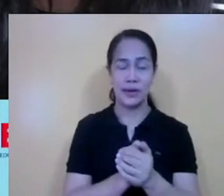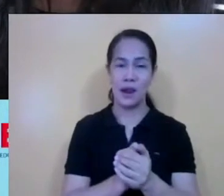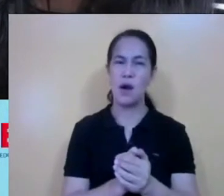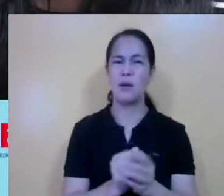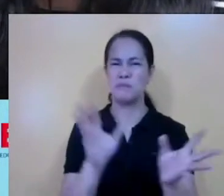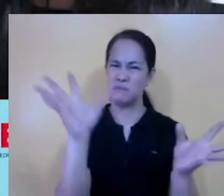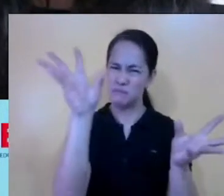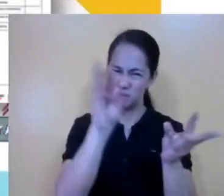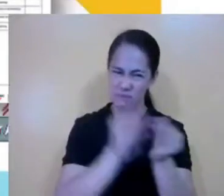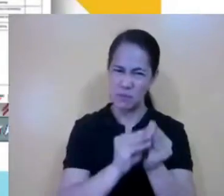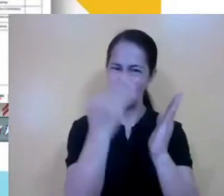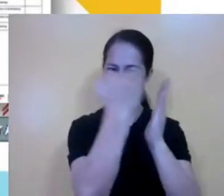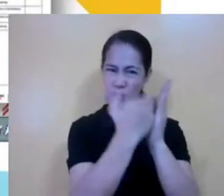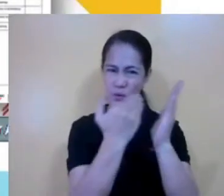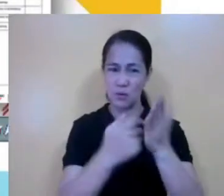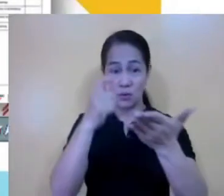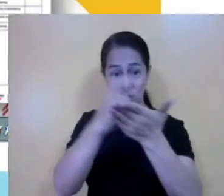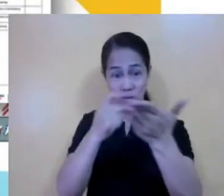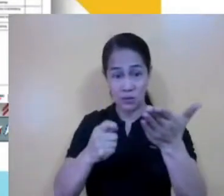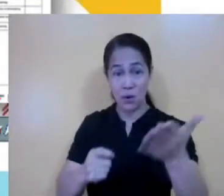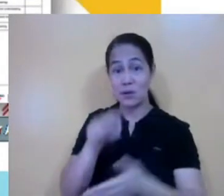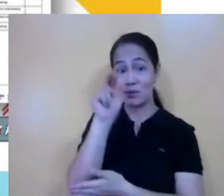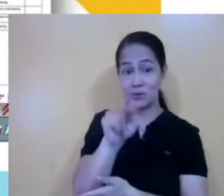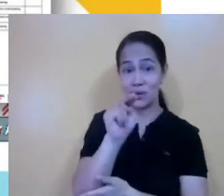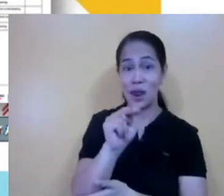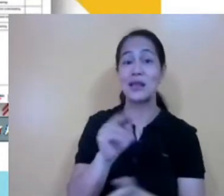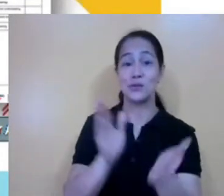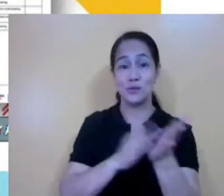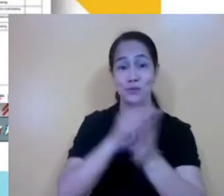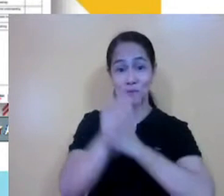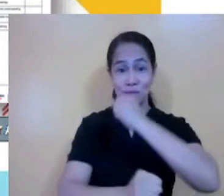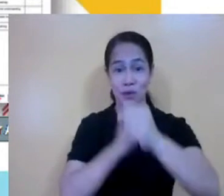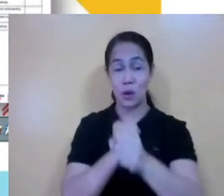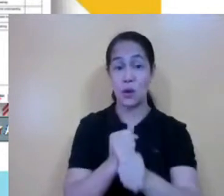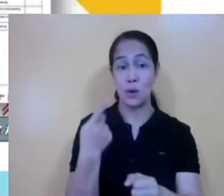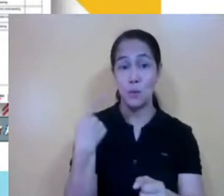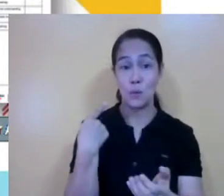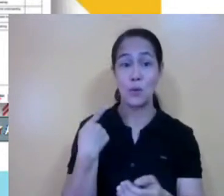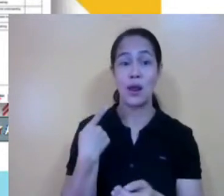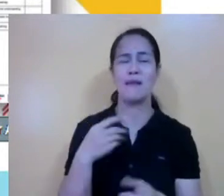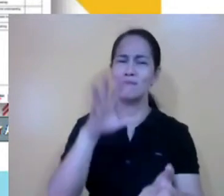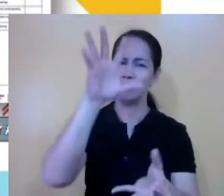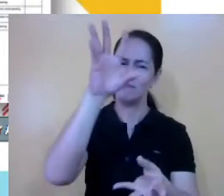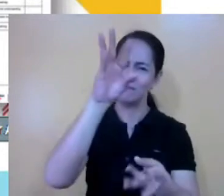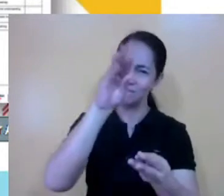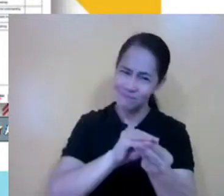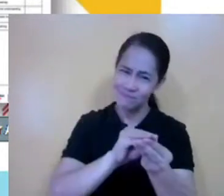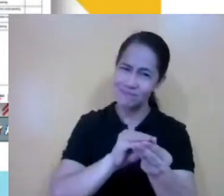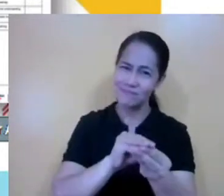all the tools that you will need for this school year. You have here a total of 9